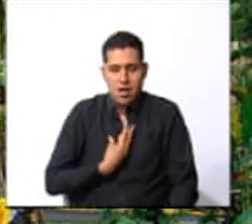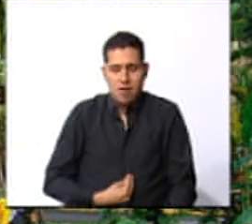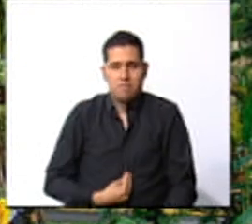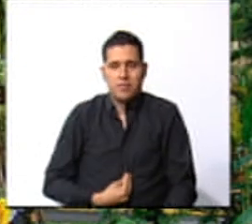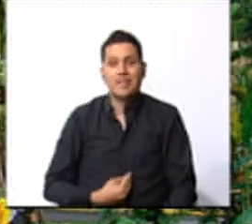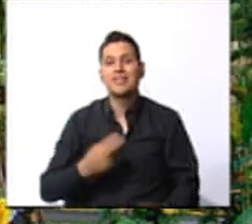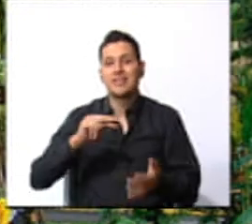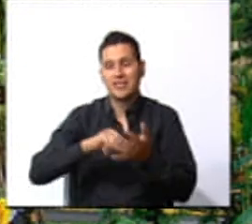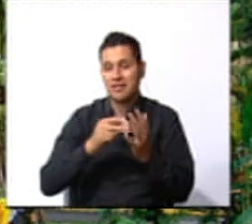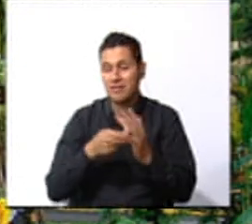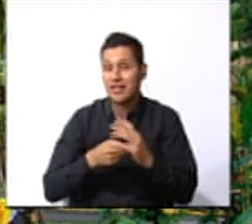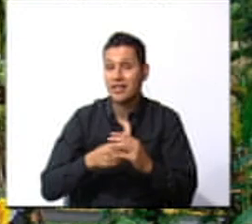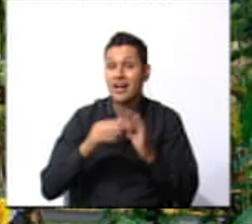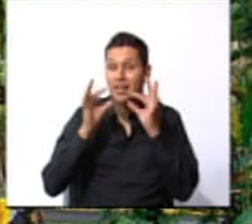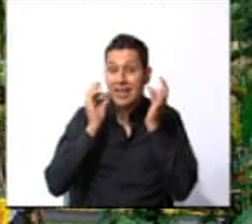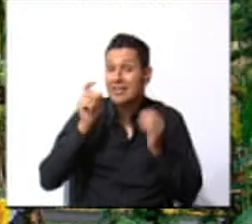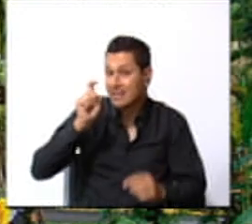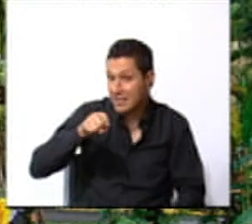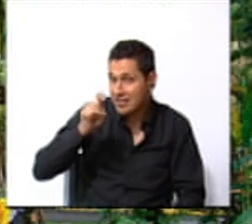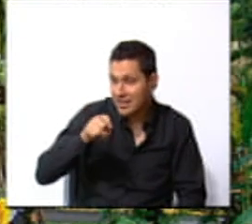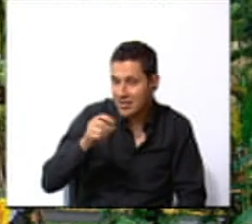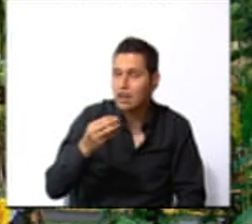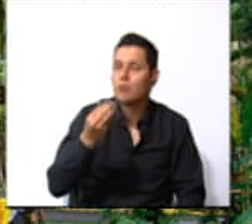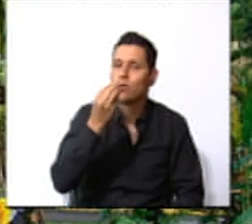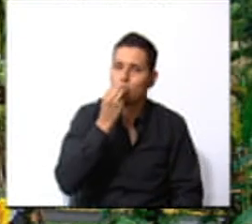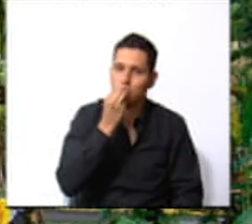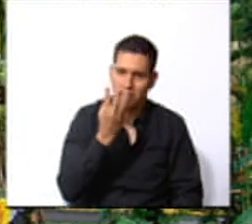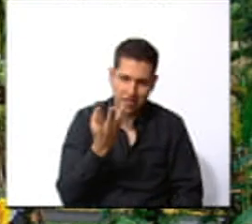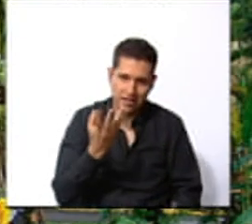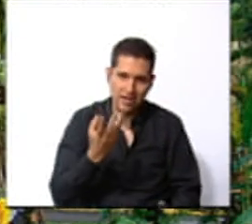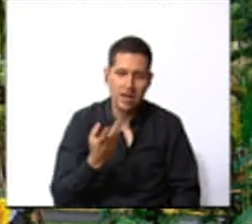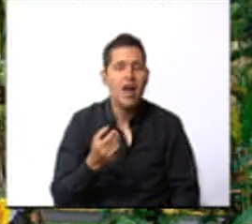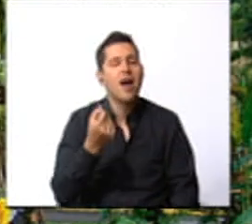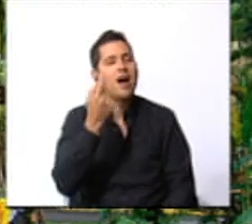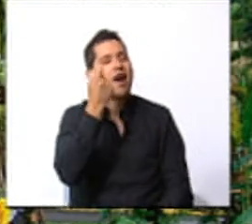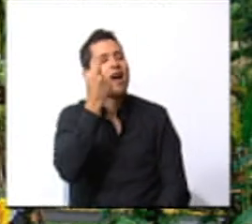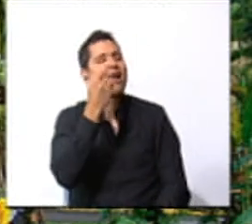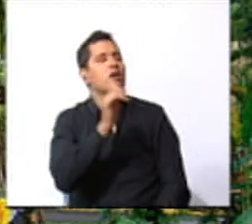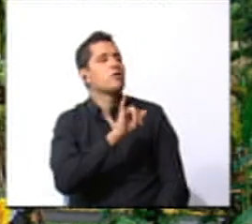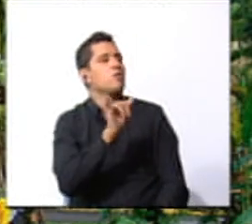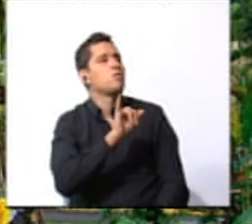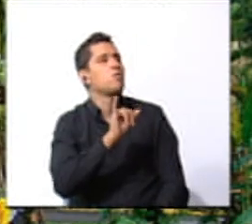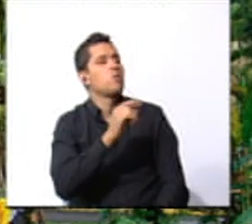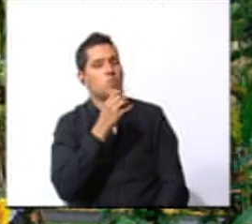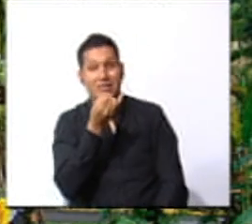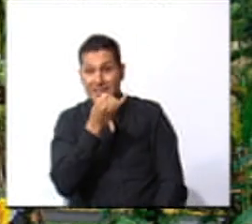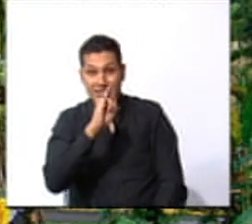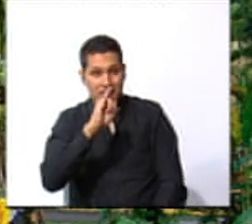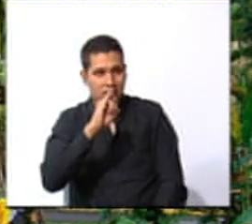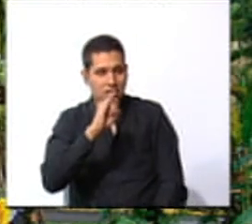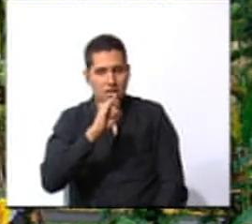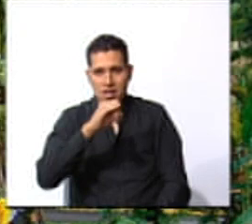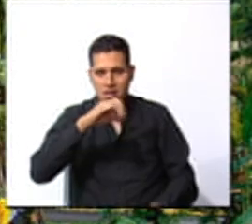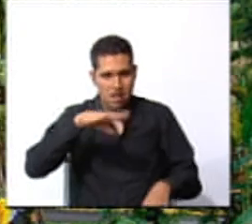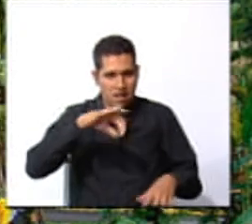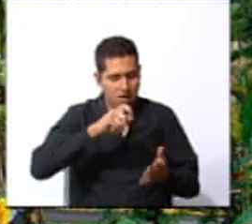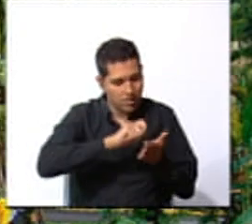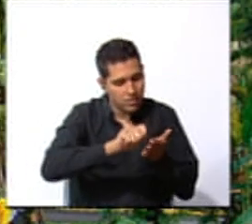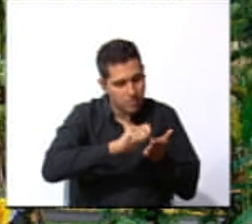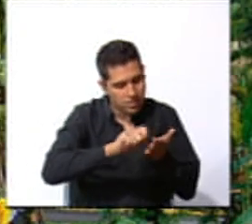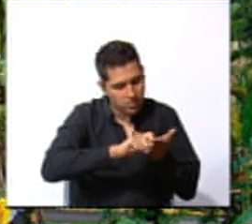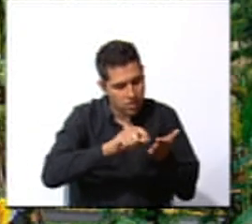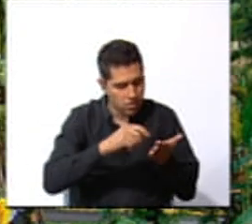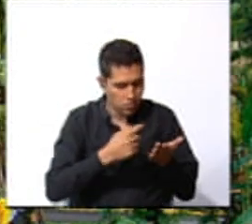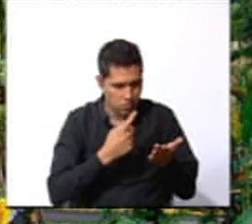food. Oh, yes, teacher. So it's like, si no está escrito, yo lo adivino.